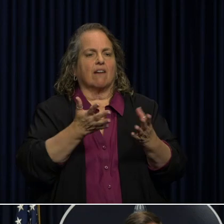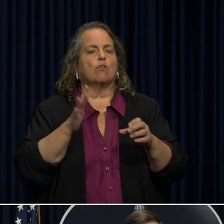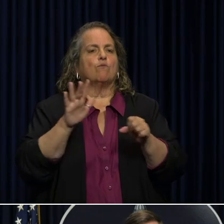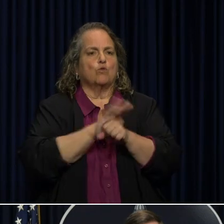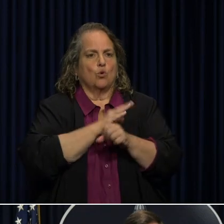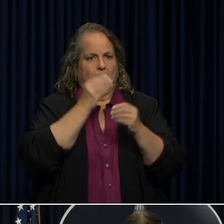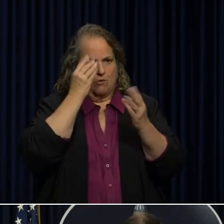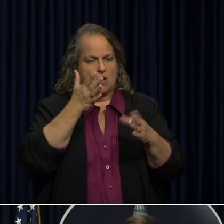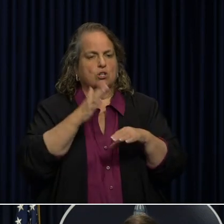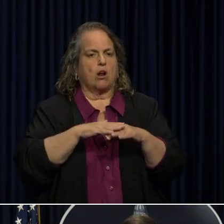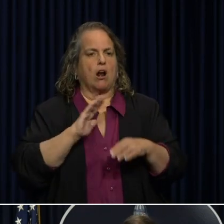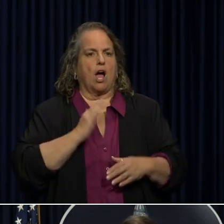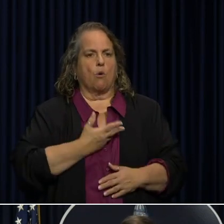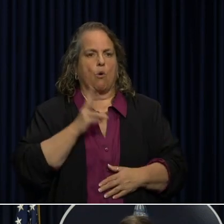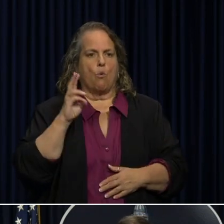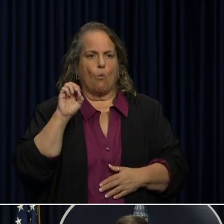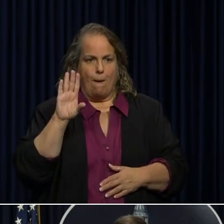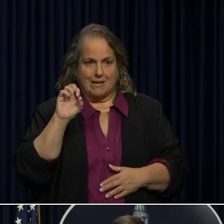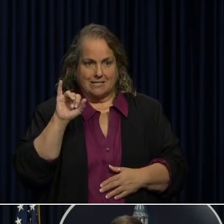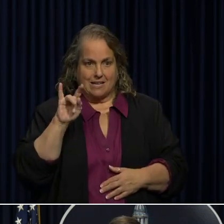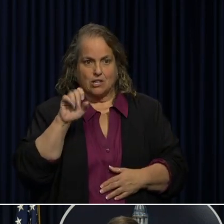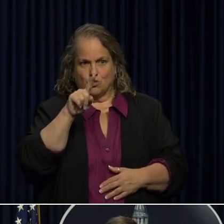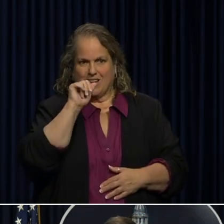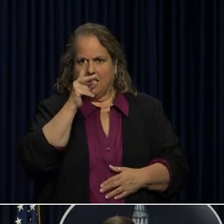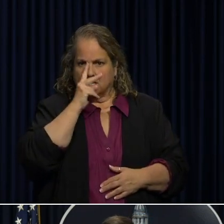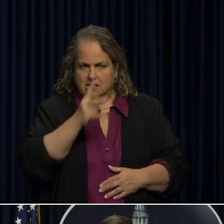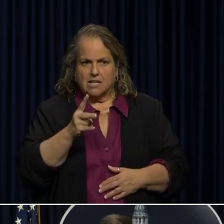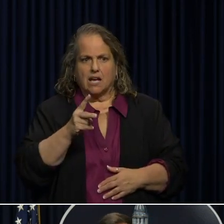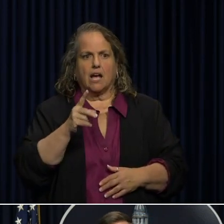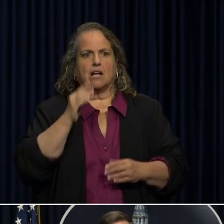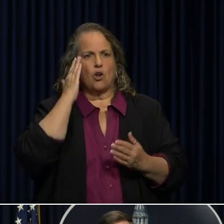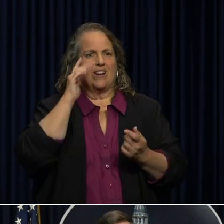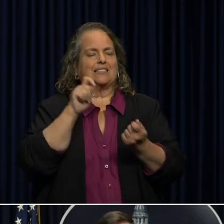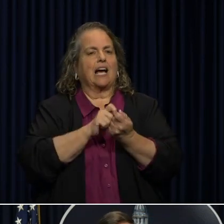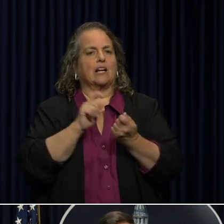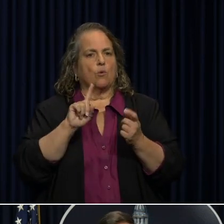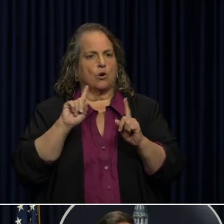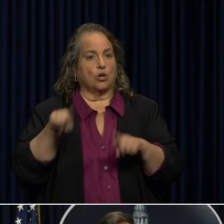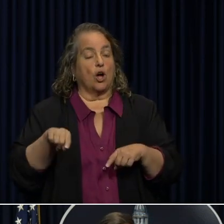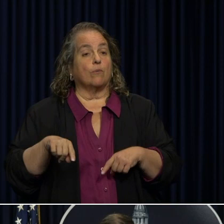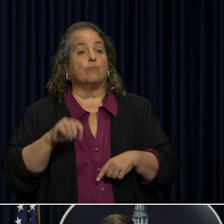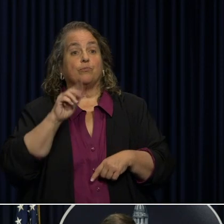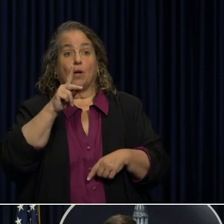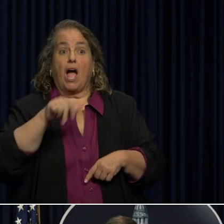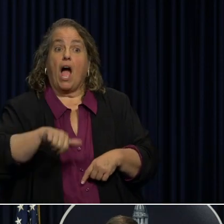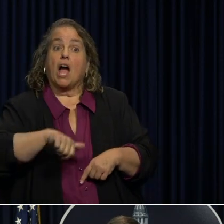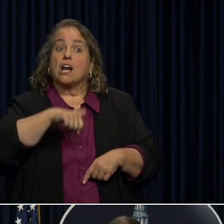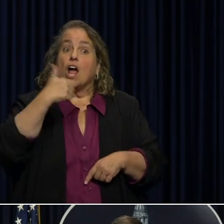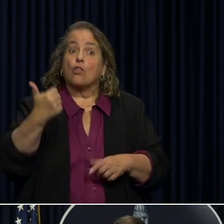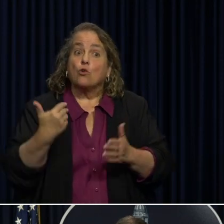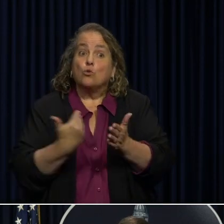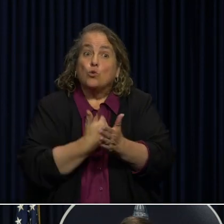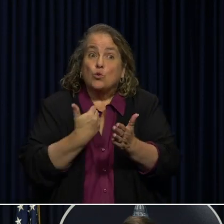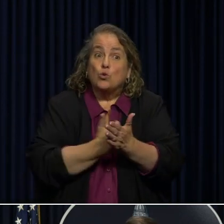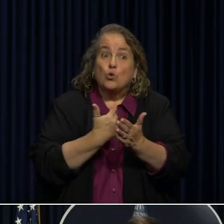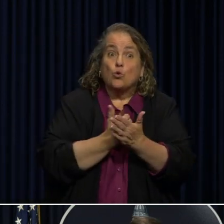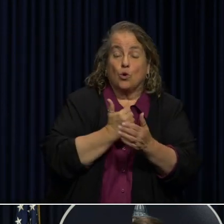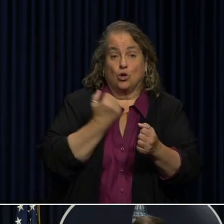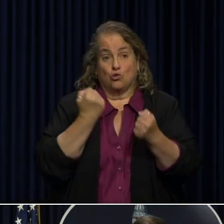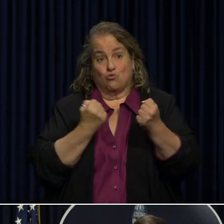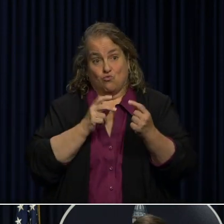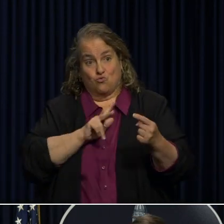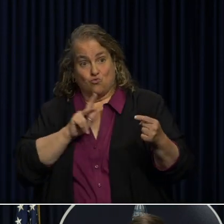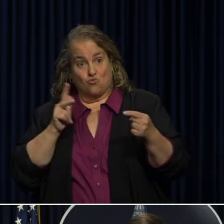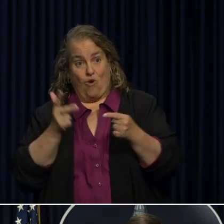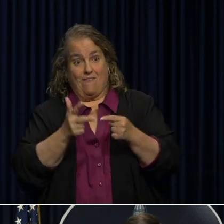up and on our website so people can see it. Okay, another new drive-up testing site. The Kentucky